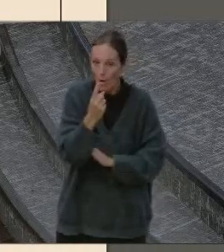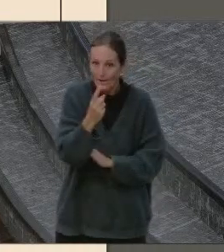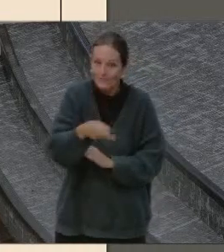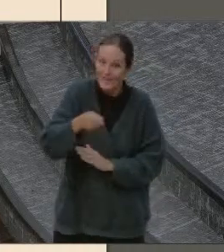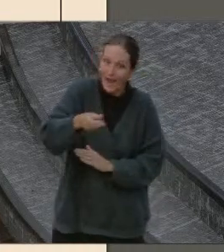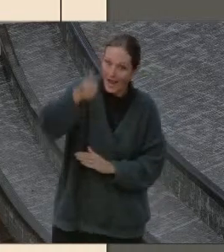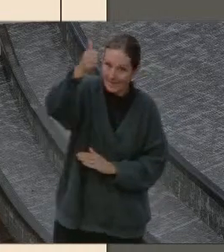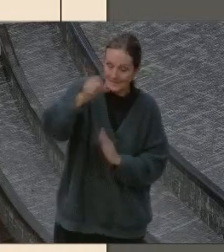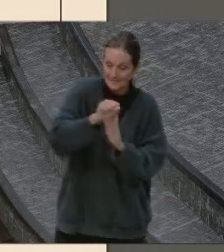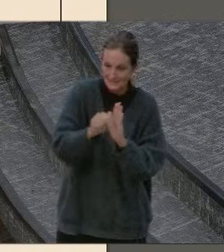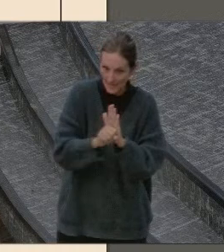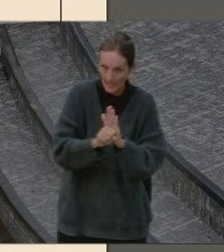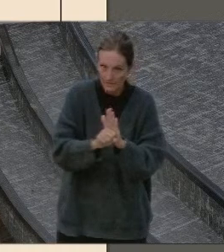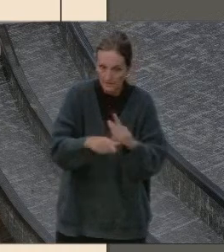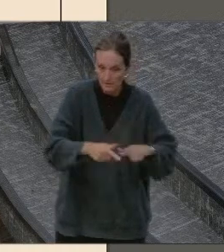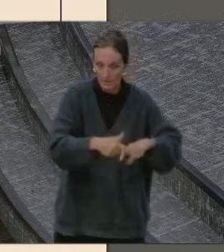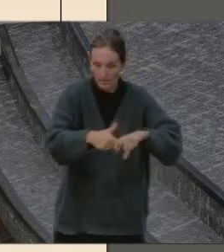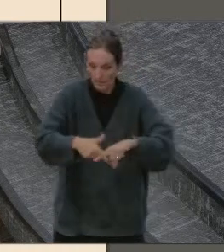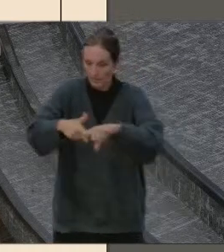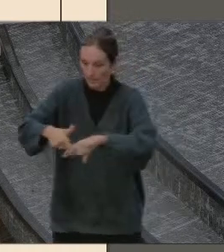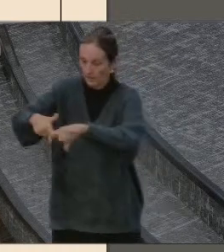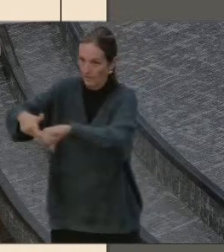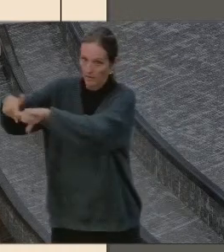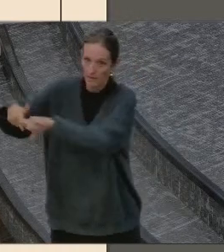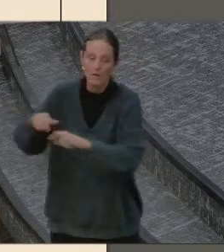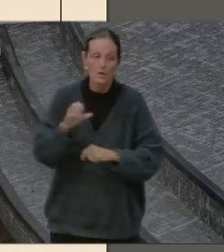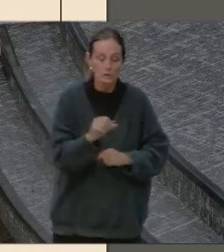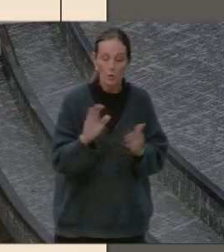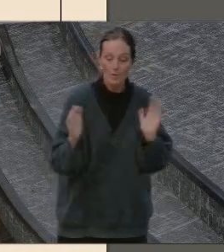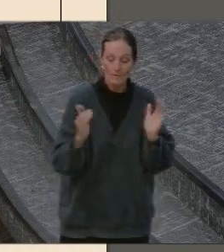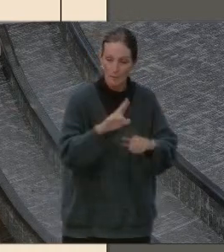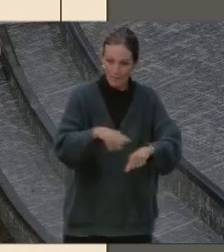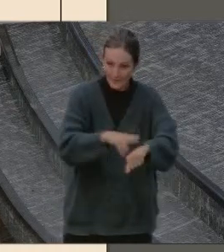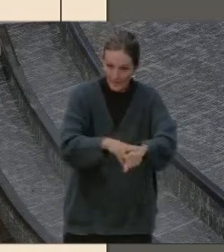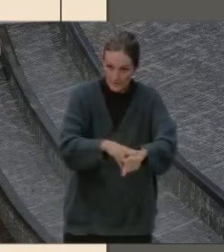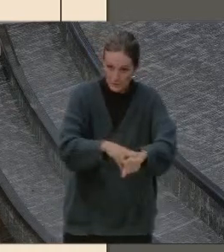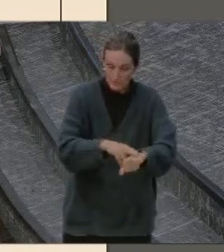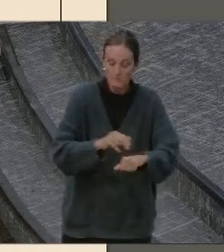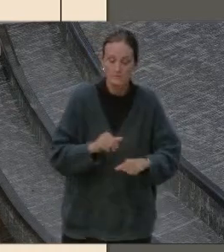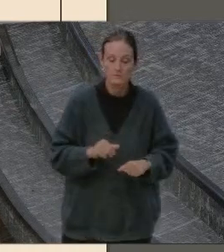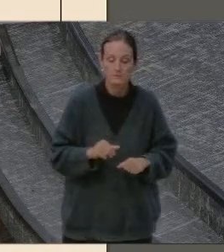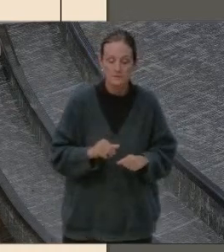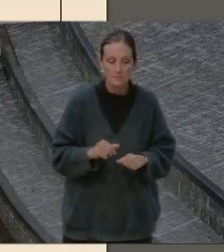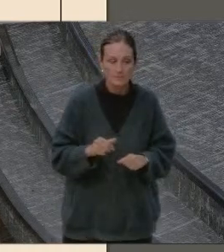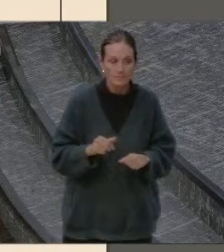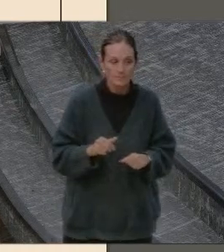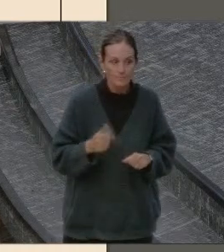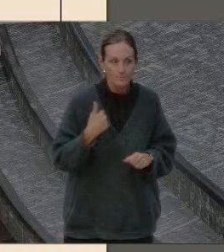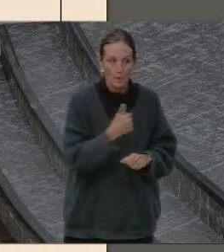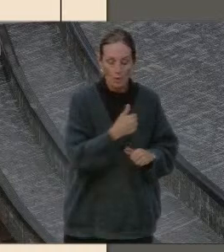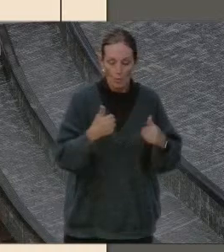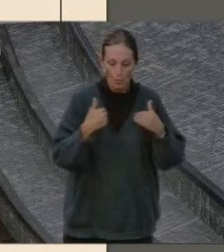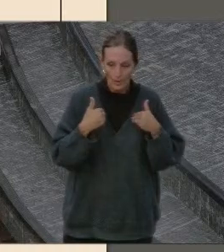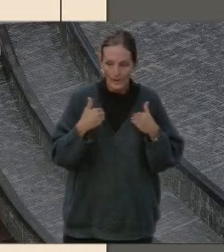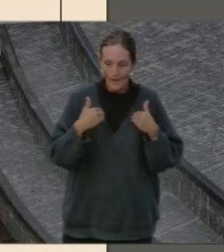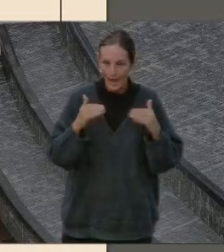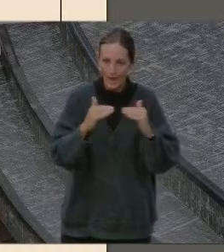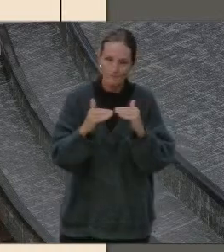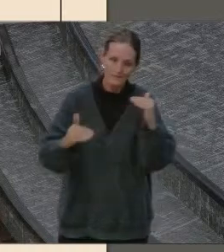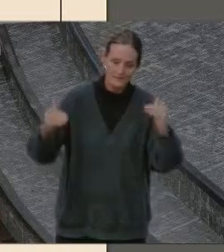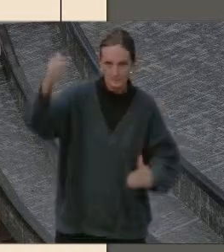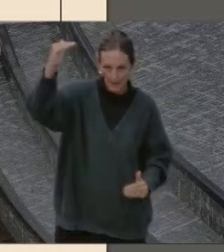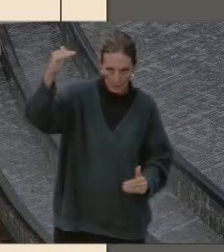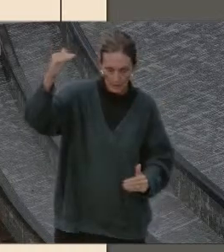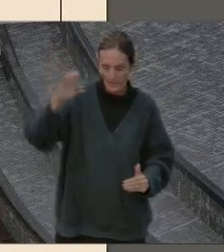to districts nationally, Clark County has disparities in OSS that's below the